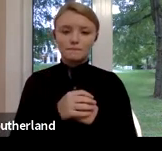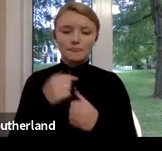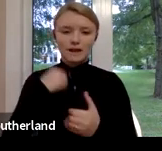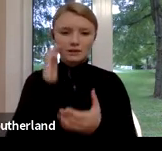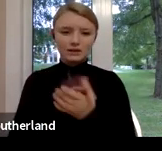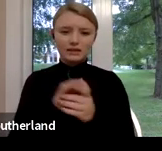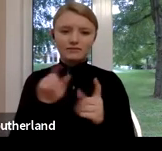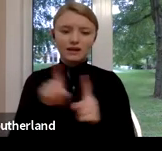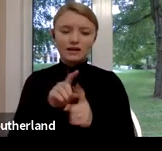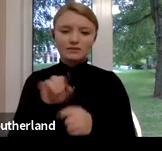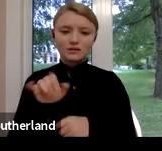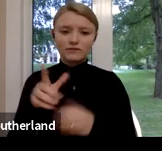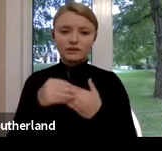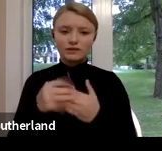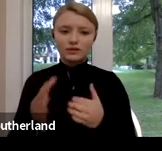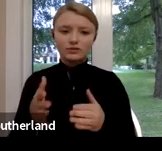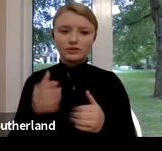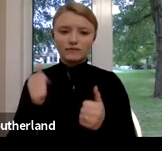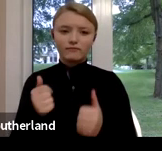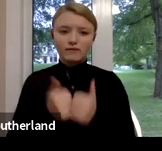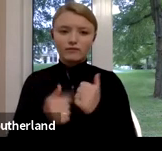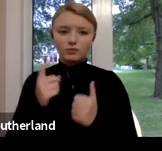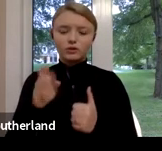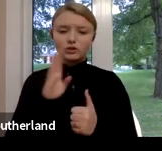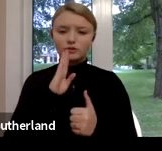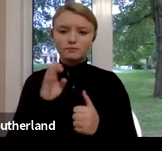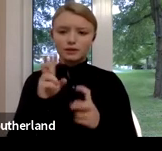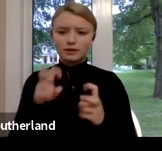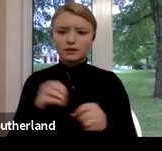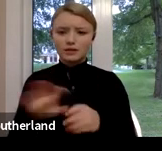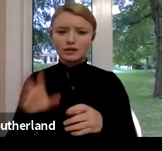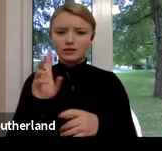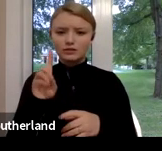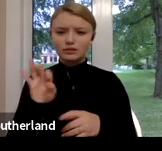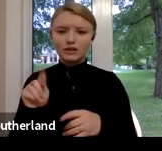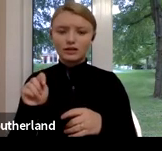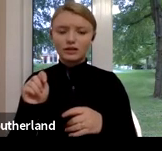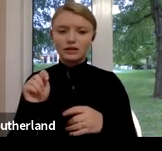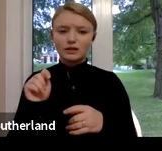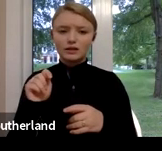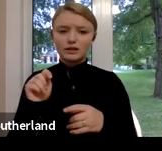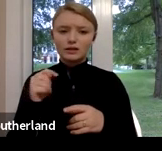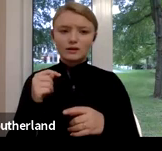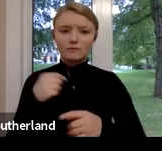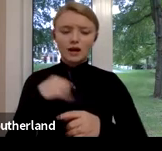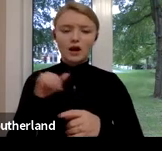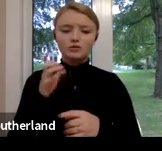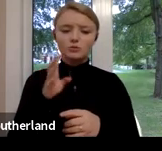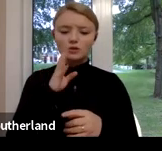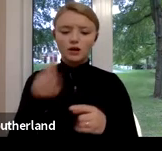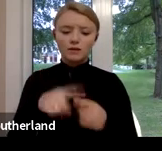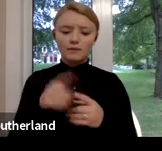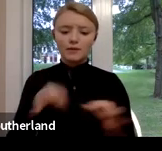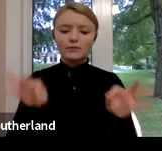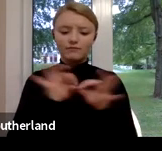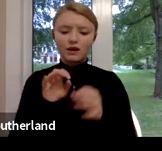have it as a foundation to their healthy daily diet. But I also want to talk to you about the comparative value of Ningxia Red. when you look at what the